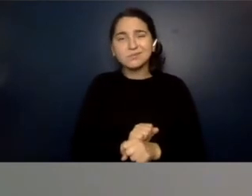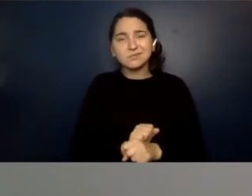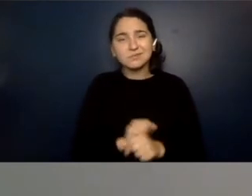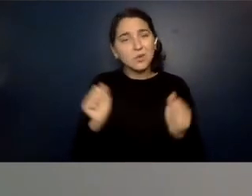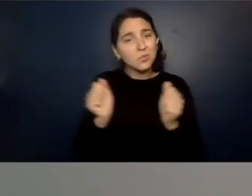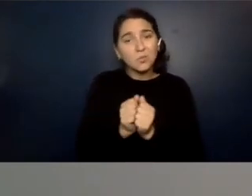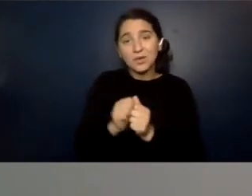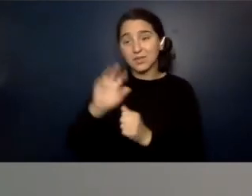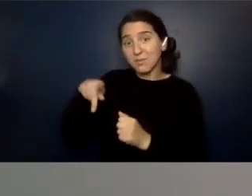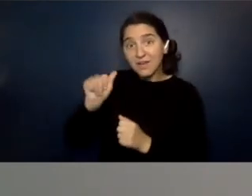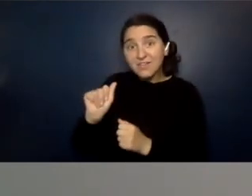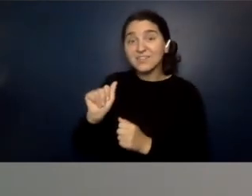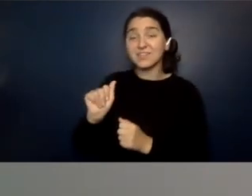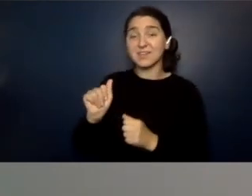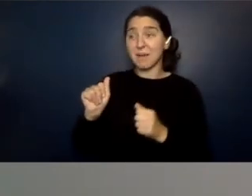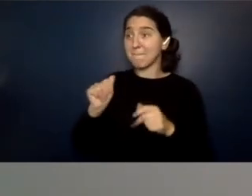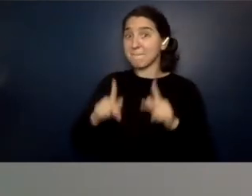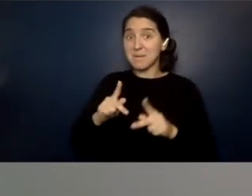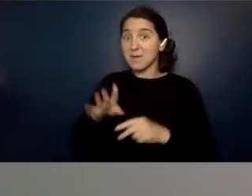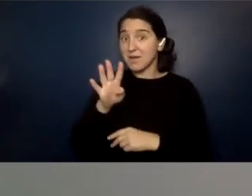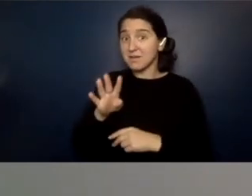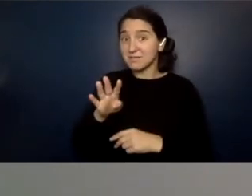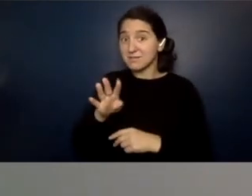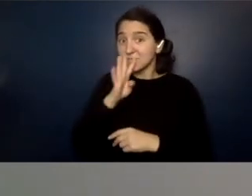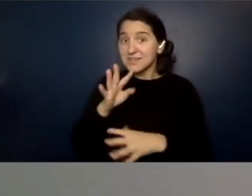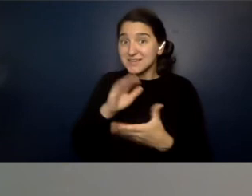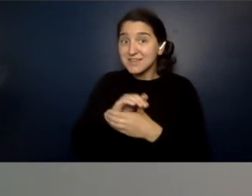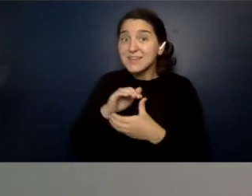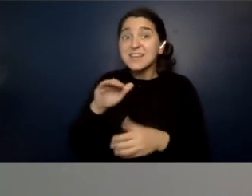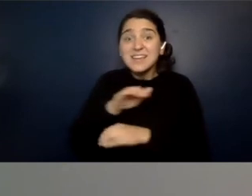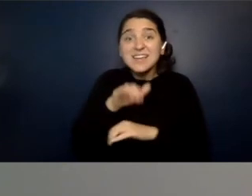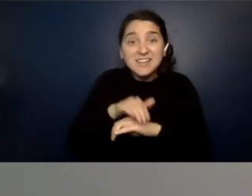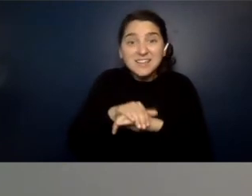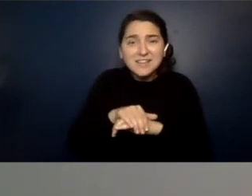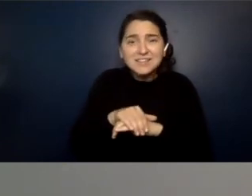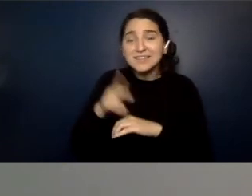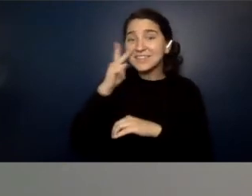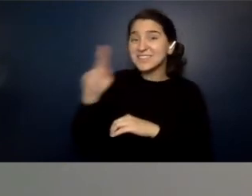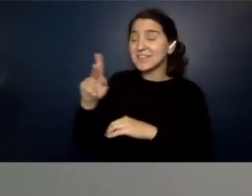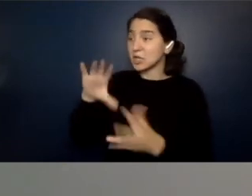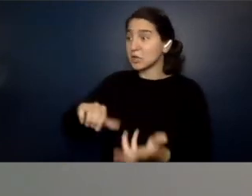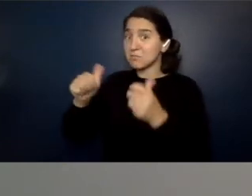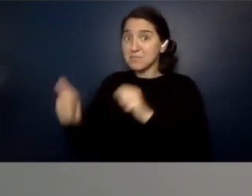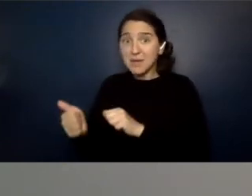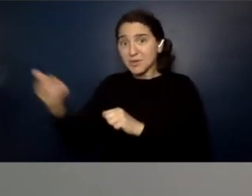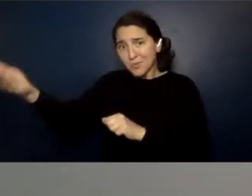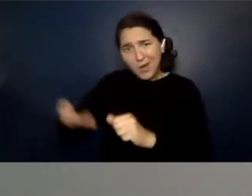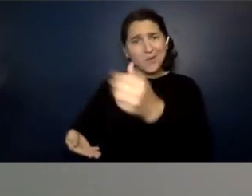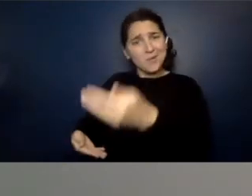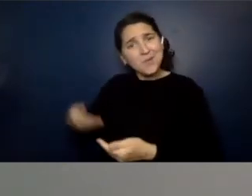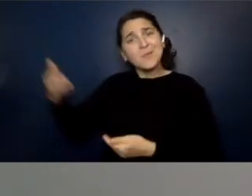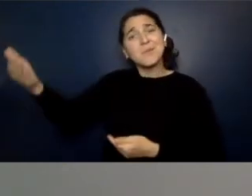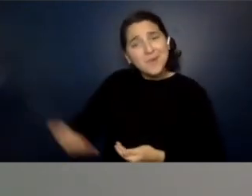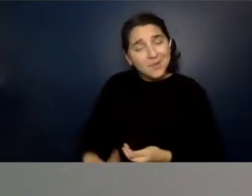the importance and intrinsic value of the individual is fundamental to a healthy community.